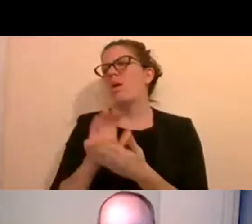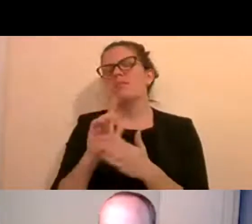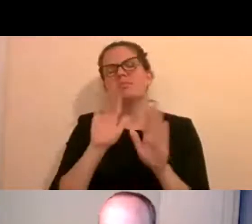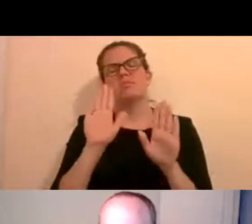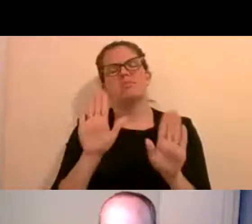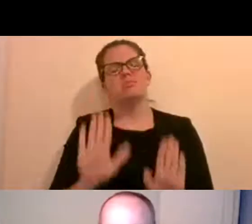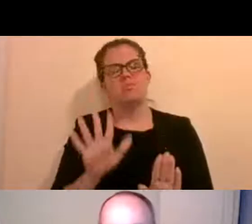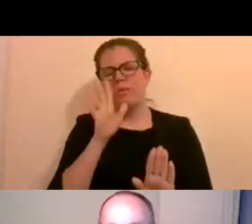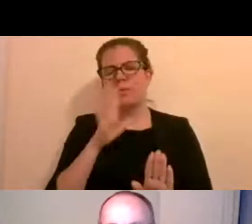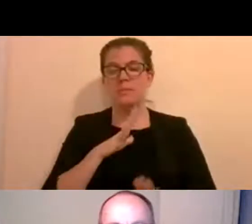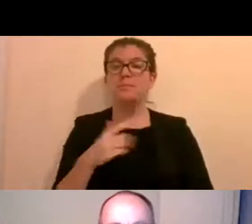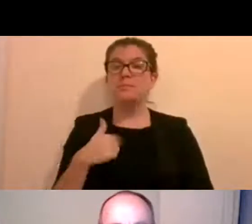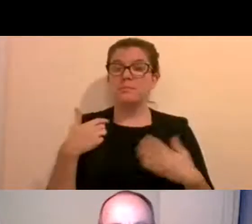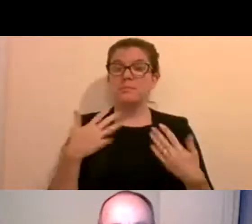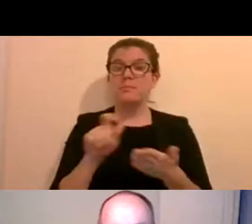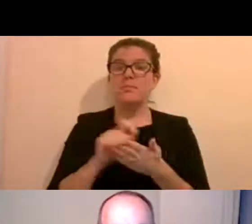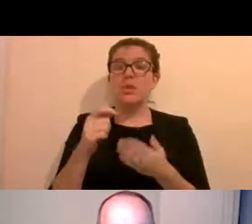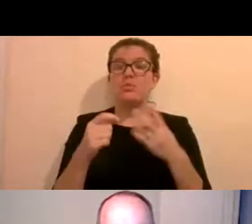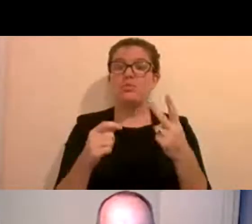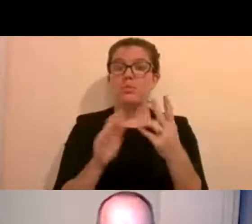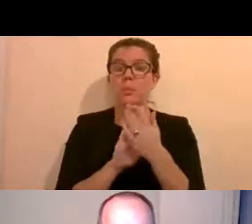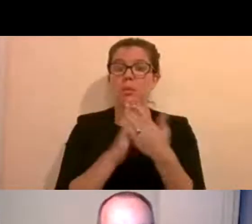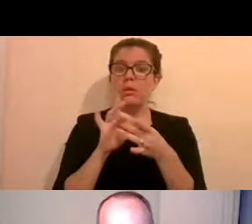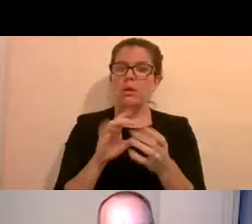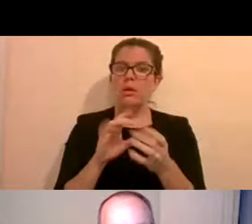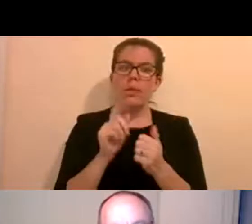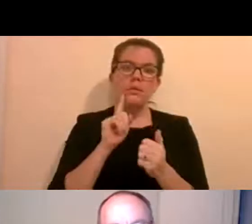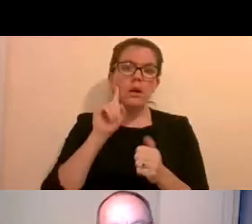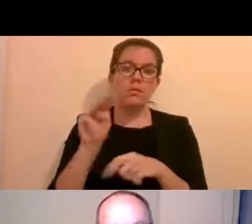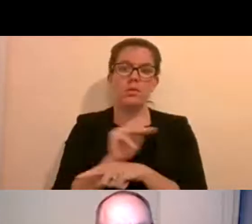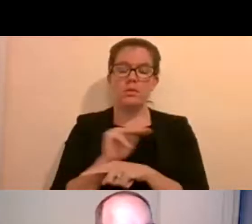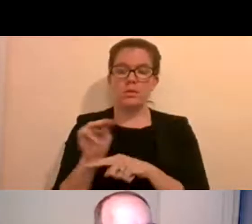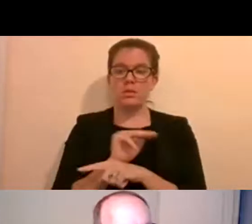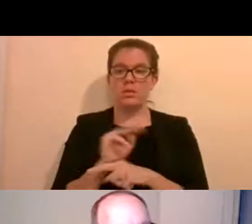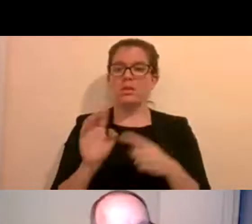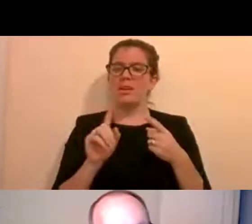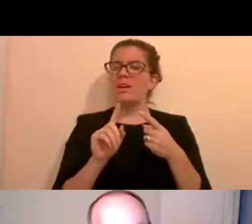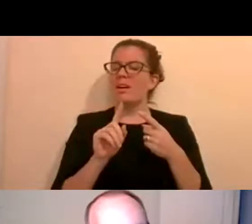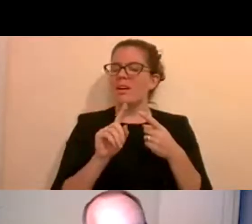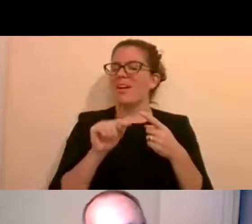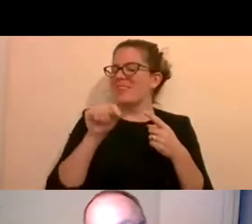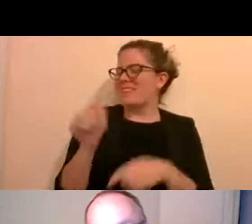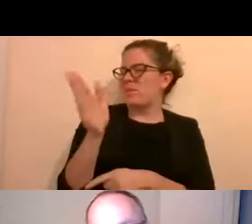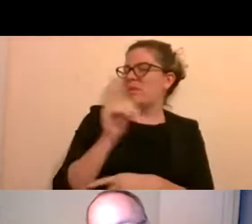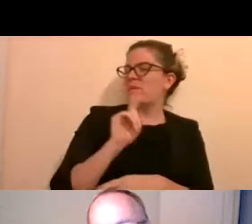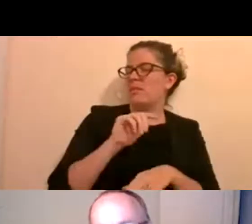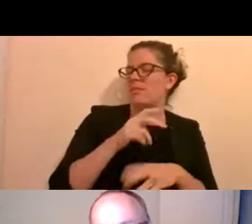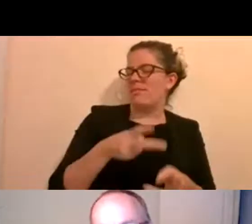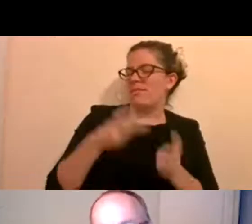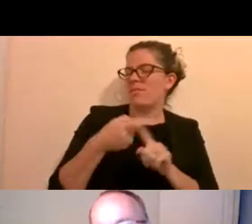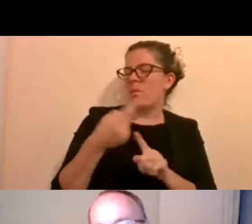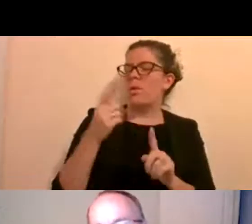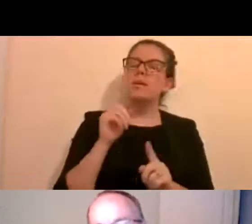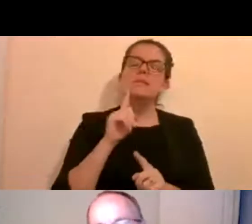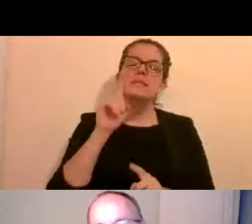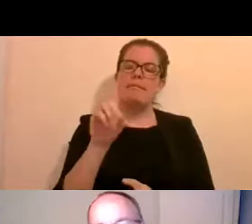I've written 2 books on deaf ministry. One this presentation is based on. It's called Deaf Diaspora, the